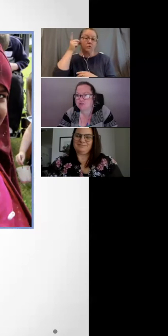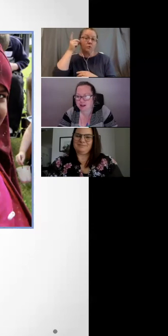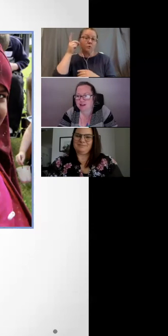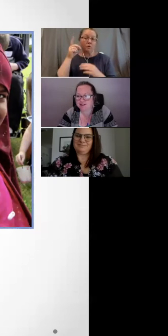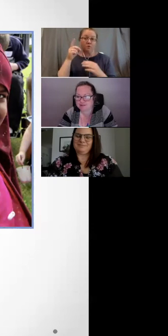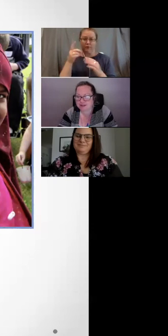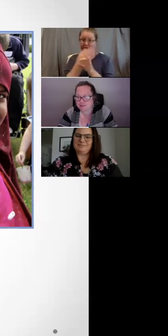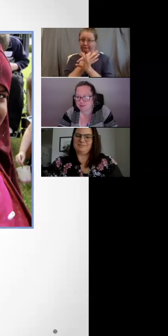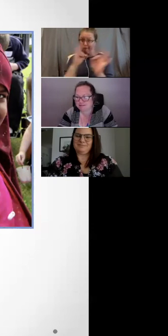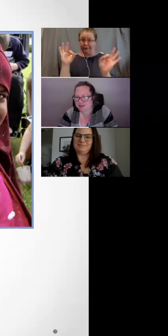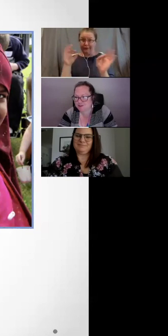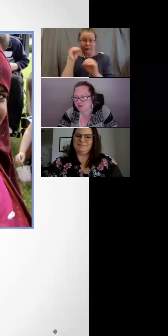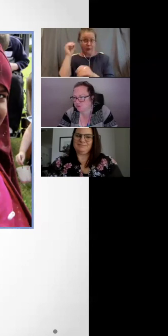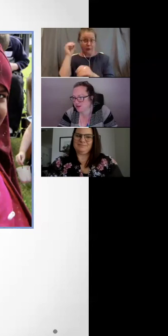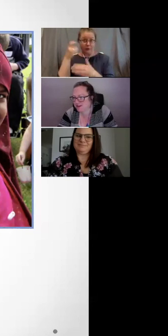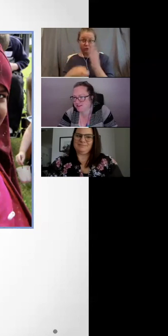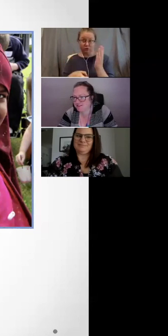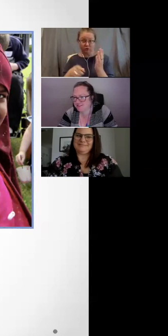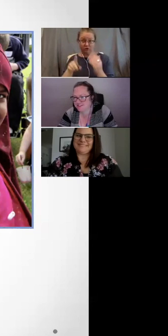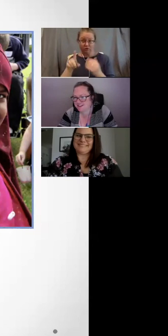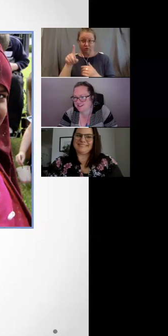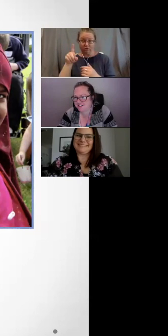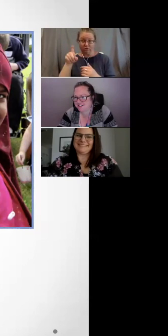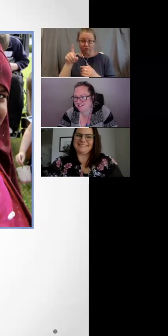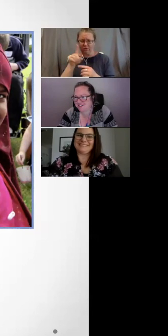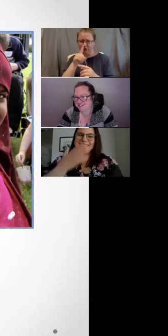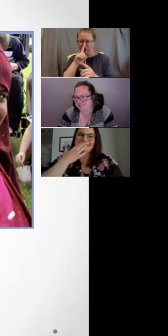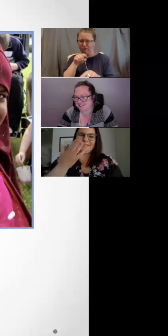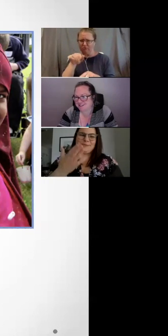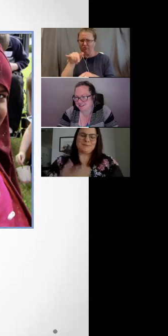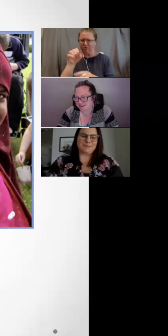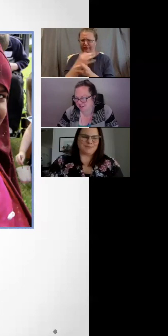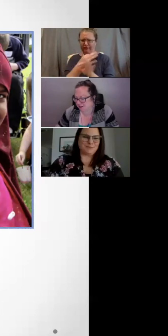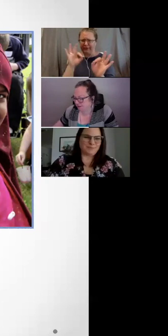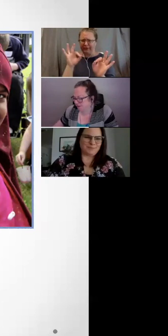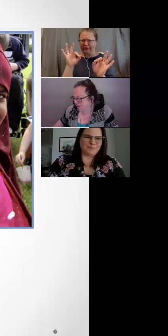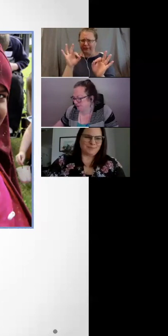to clarify. I believe that's what you said, yes.